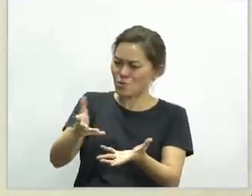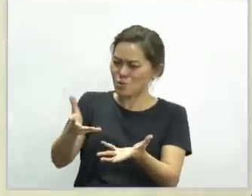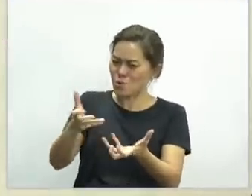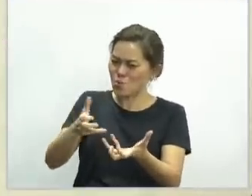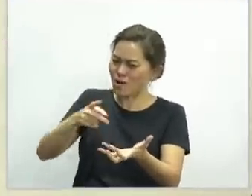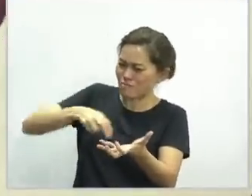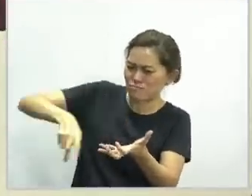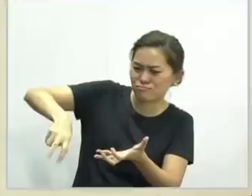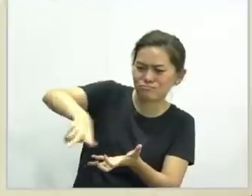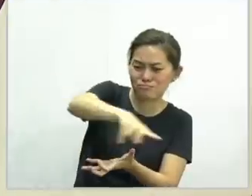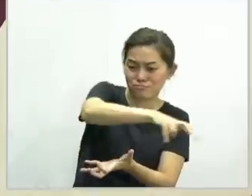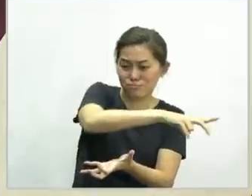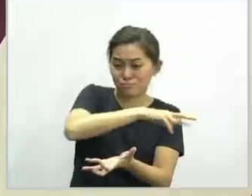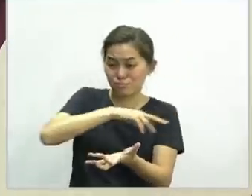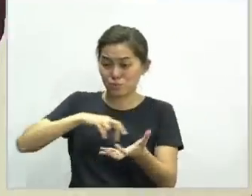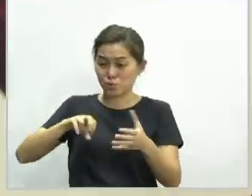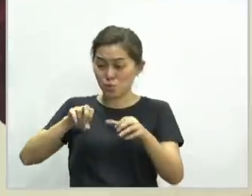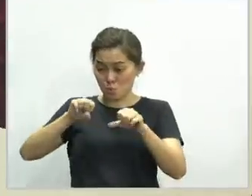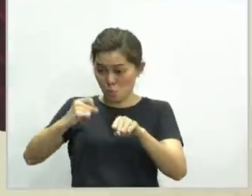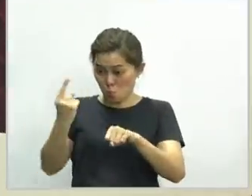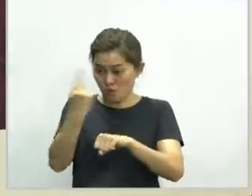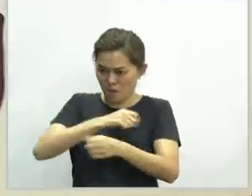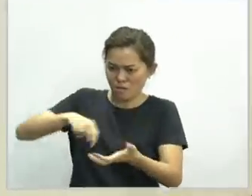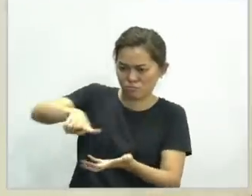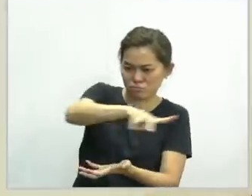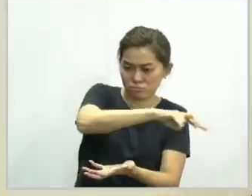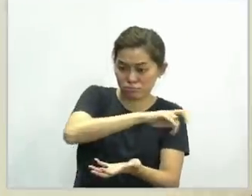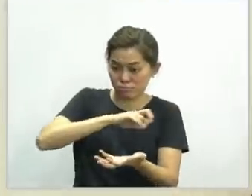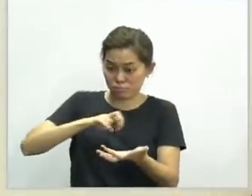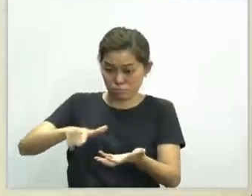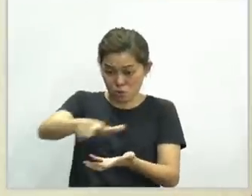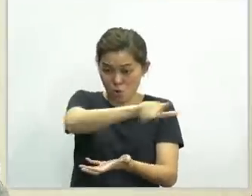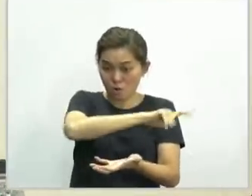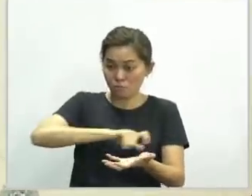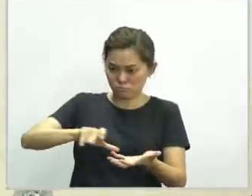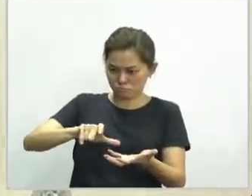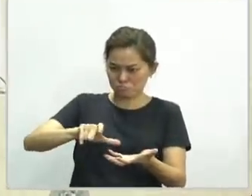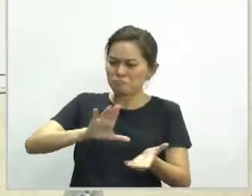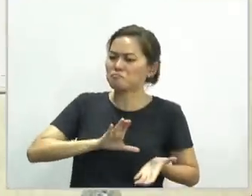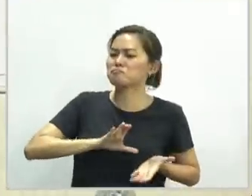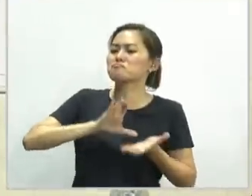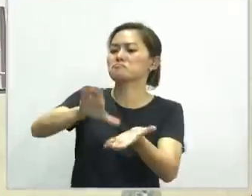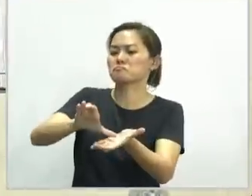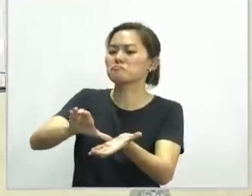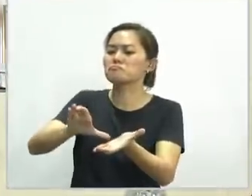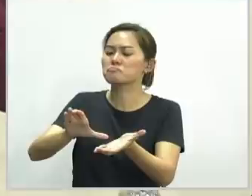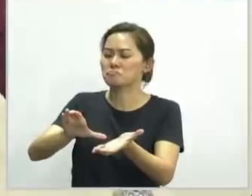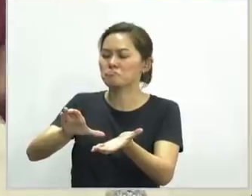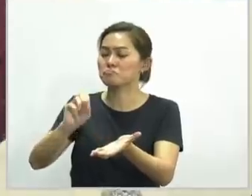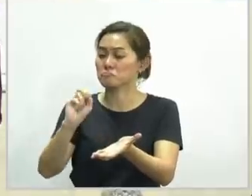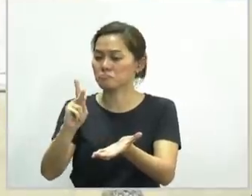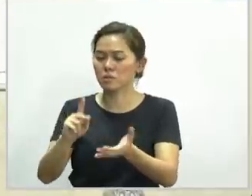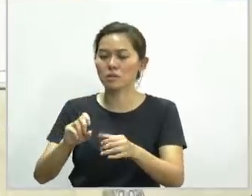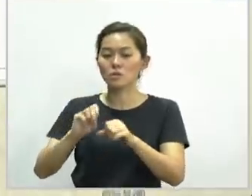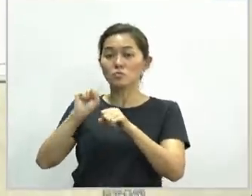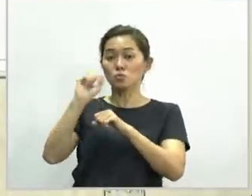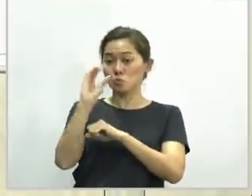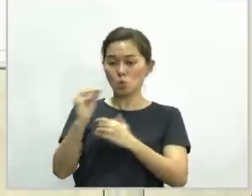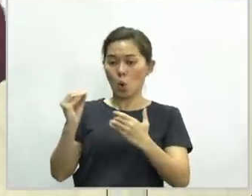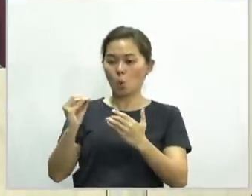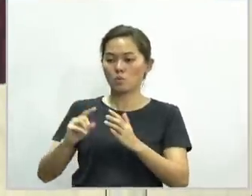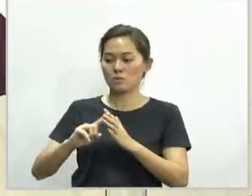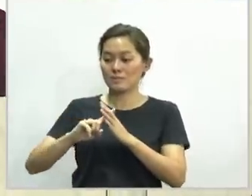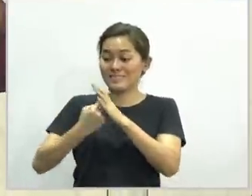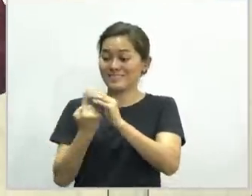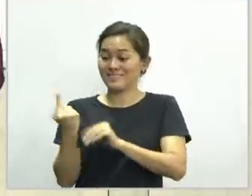walk round in one day." What an offer. So at the beginning of the day,